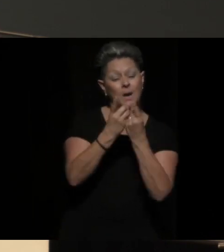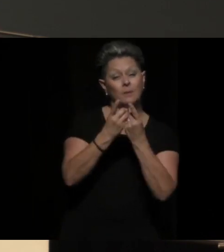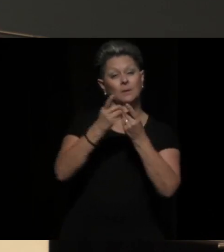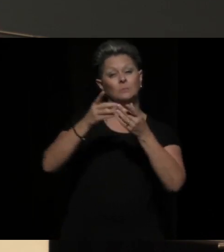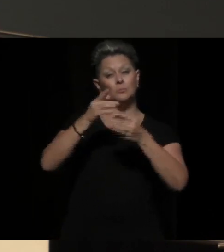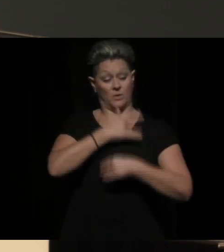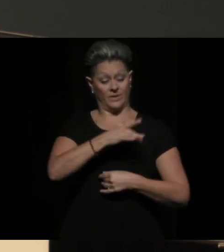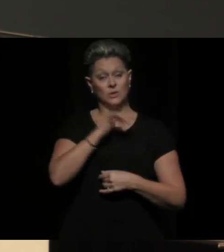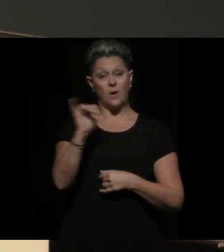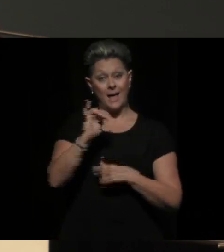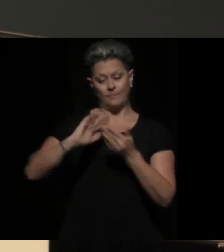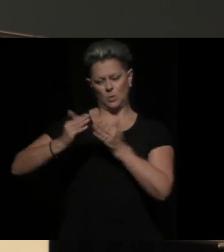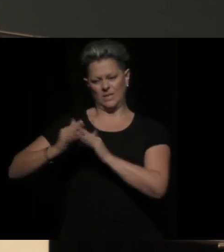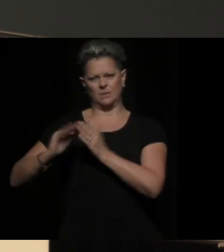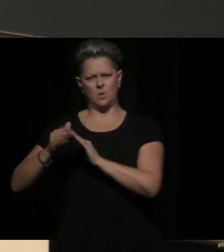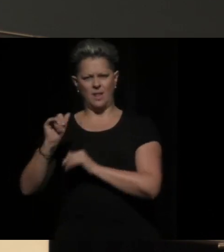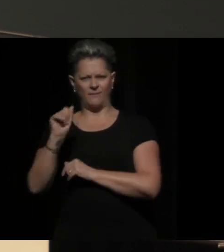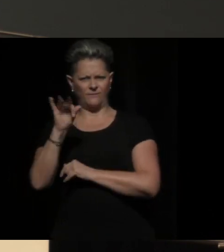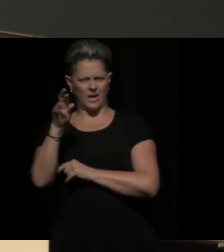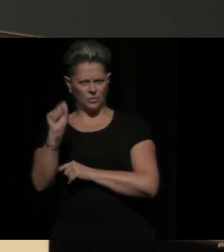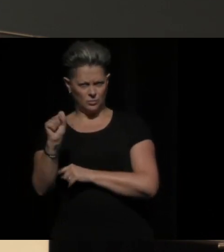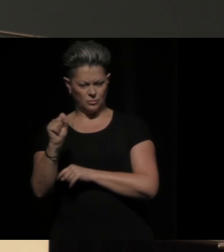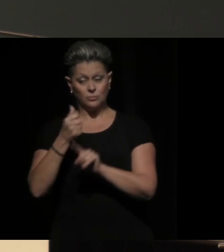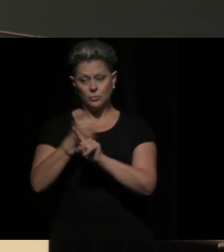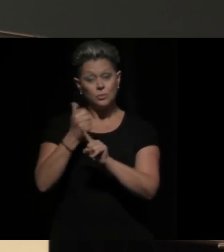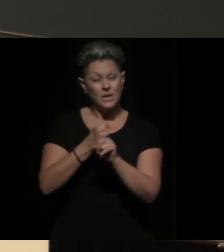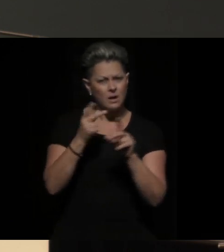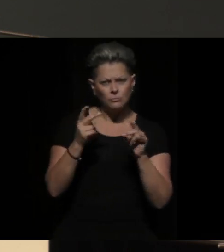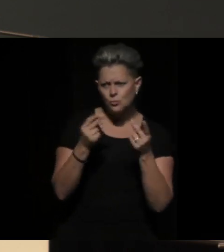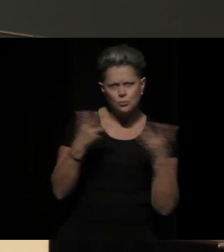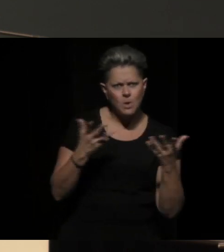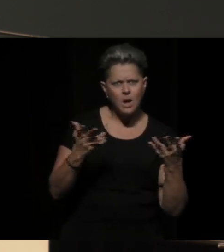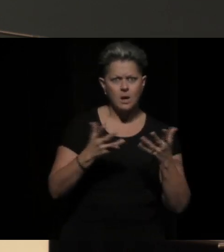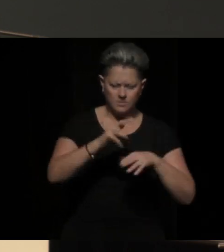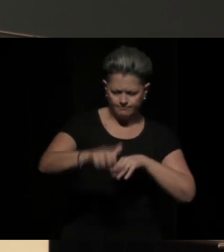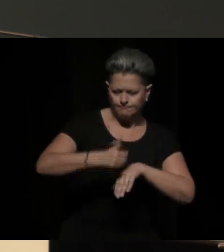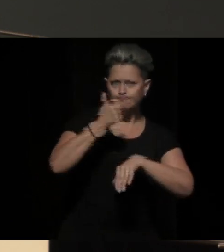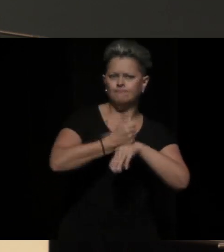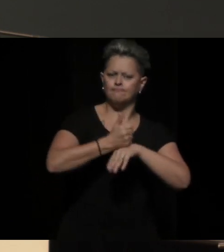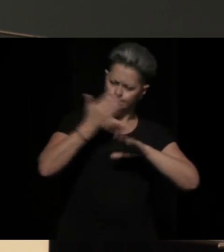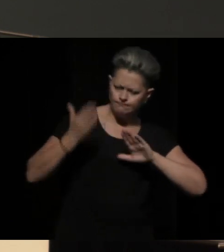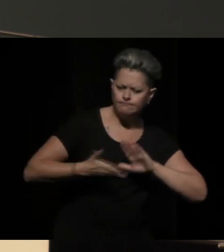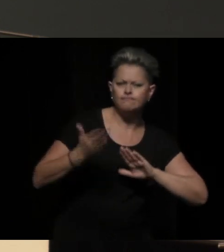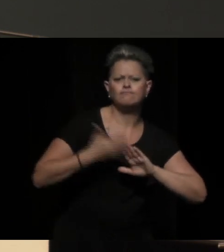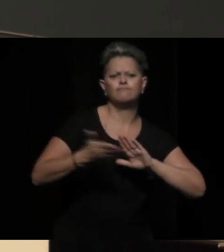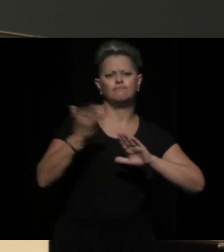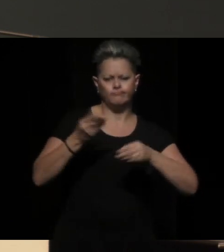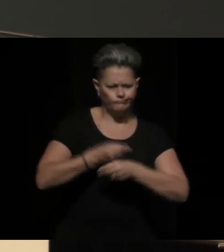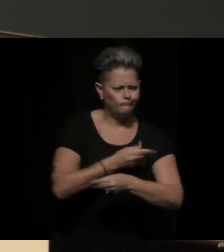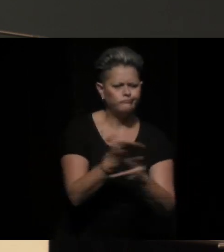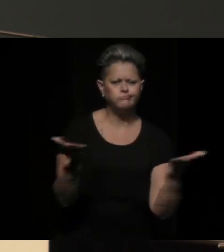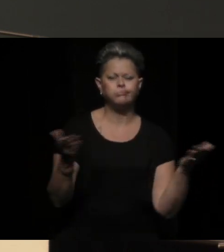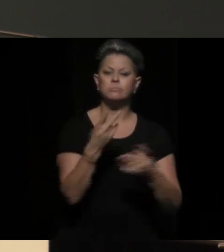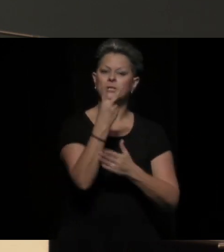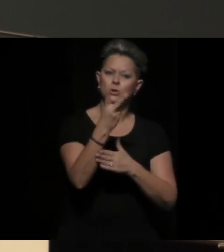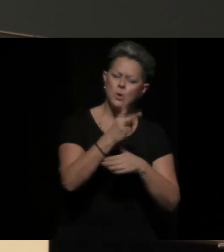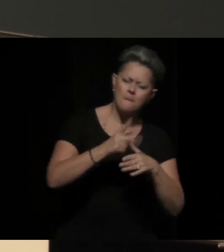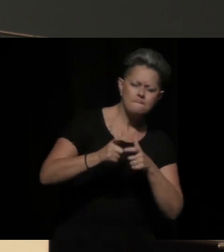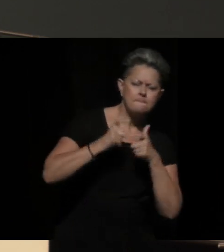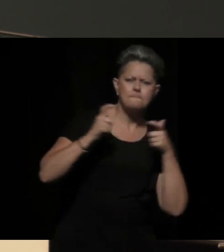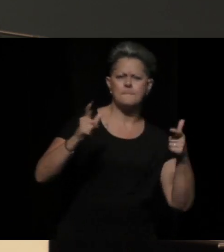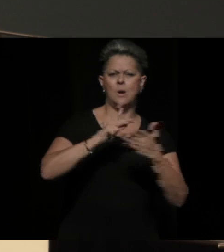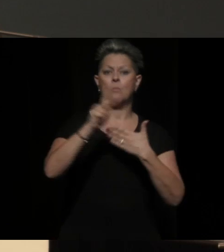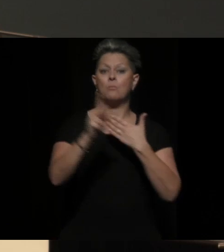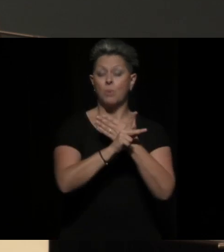Affairs. She was instrumental in the planning, implementation, and execution of 2 major programs